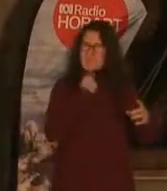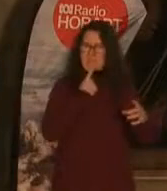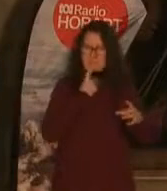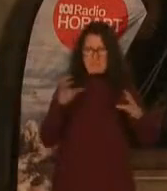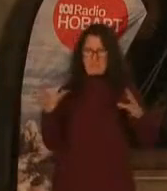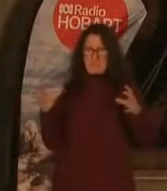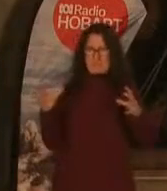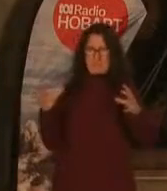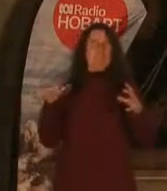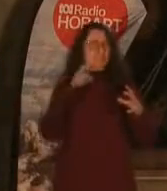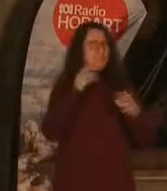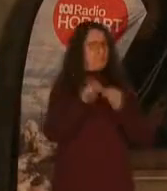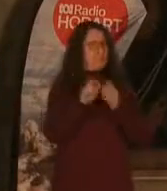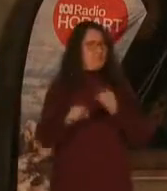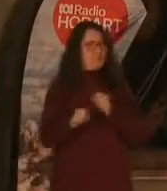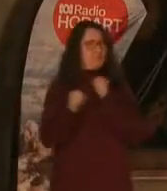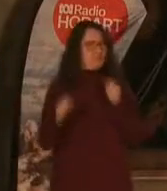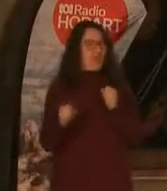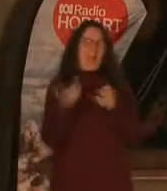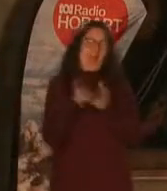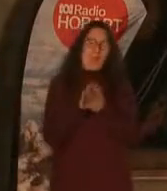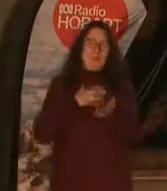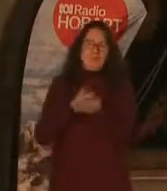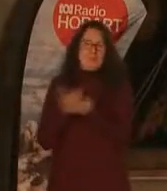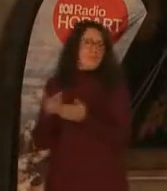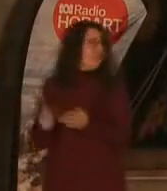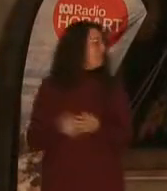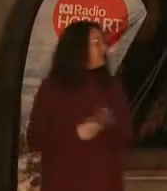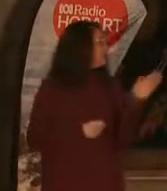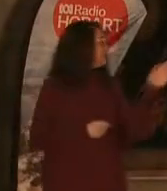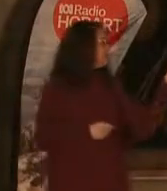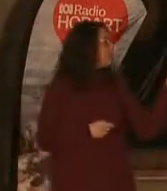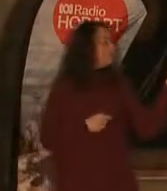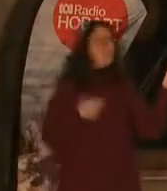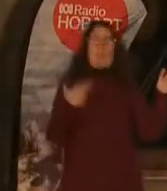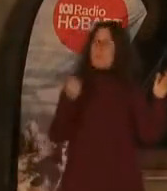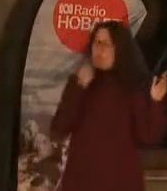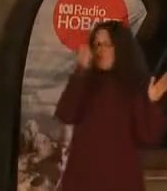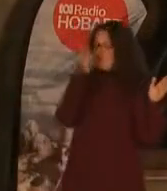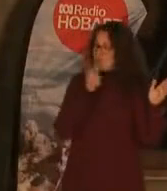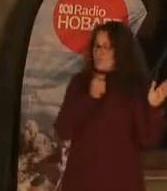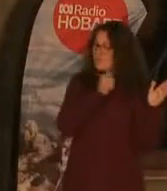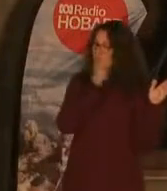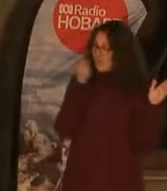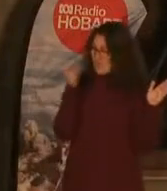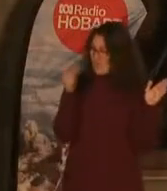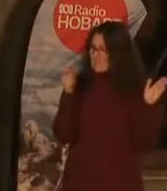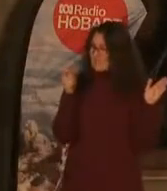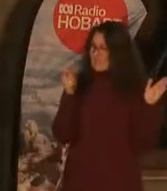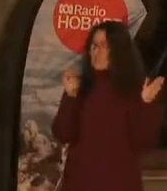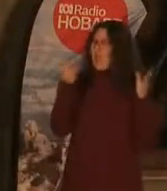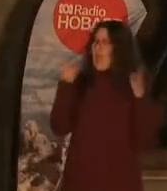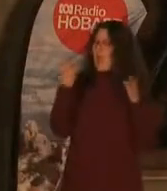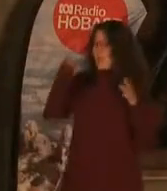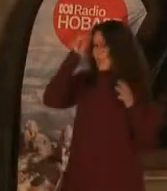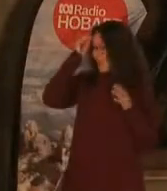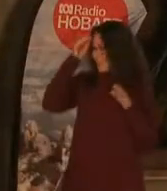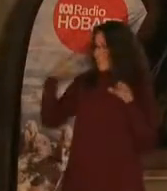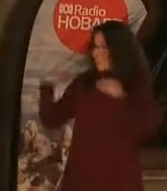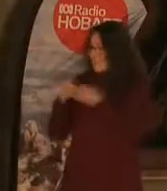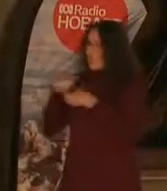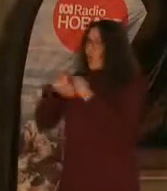I translated that. It's so fascinating, because the French have a whole committee who decide year by year what gets to be French and what doesn't get to be French, and